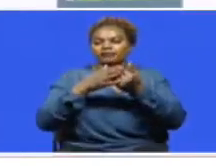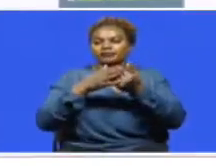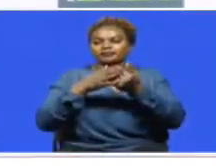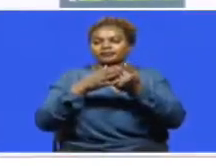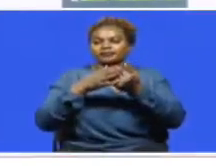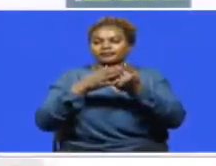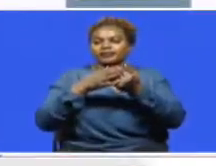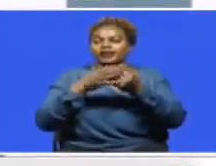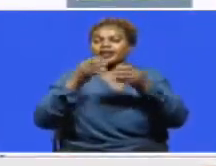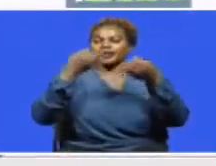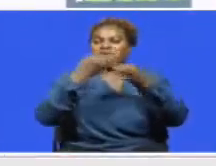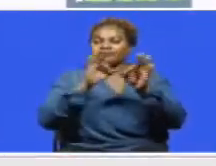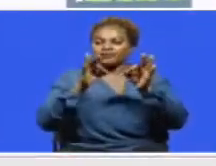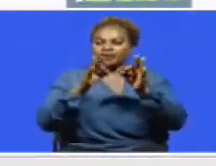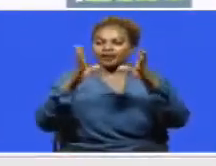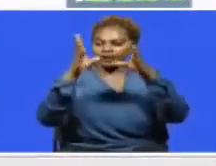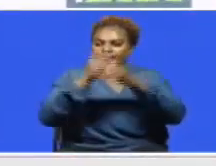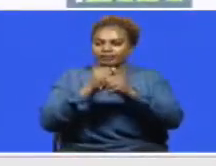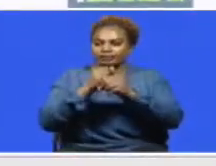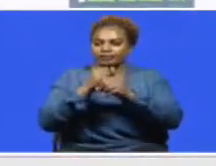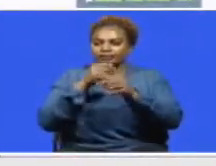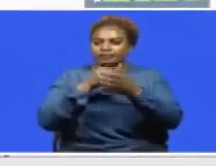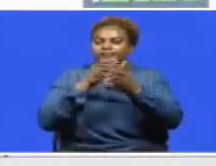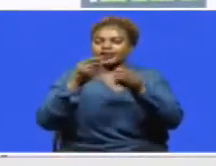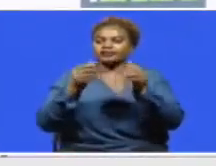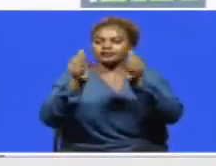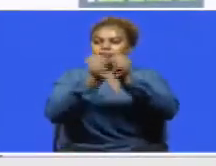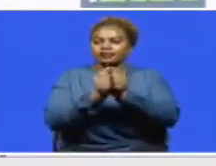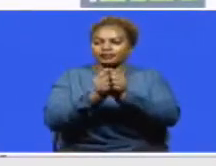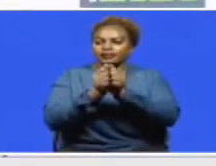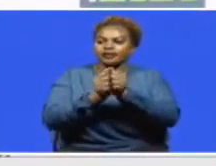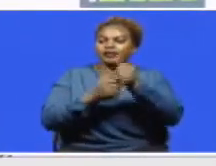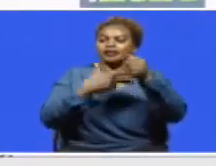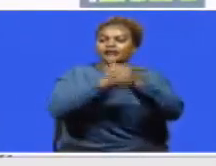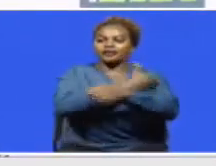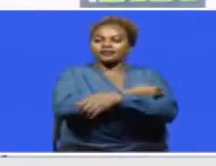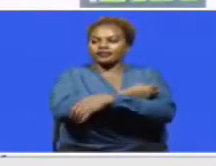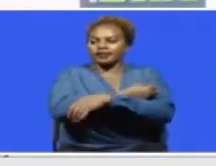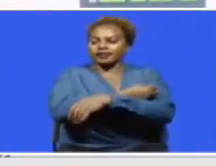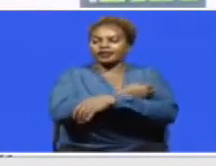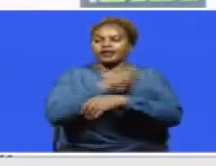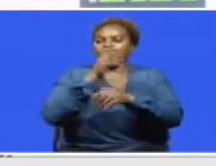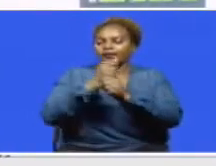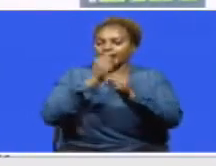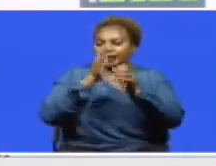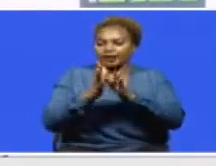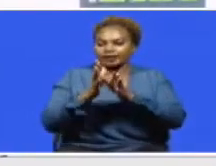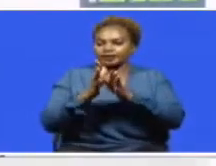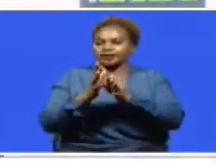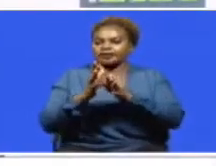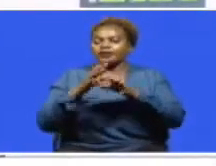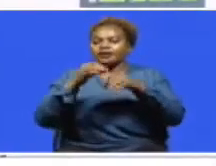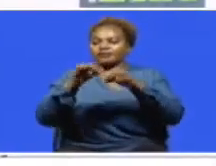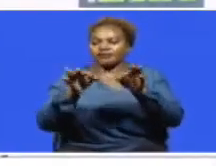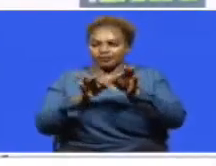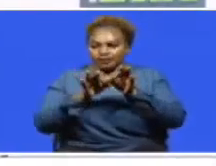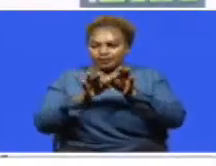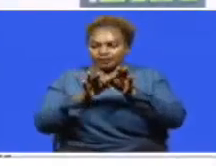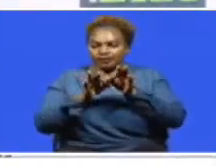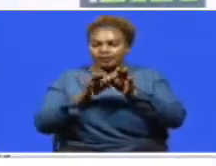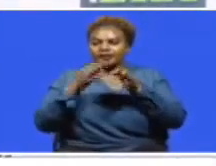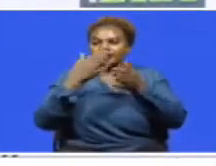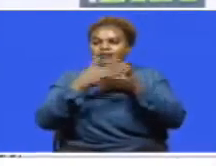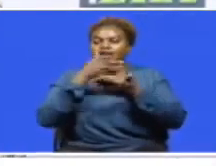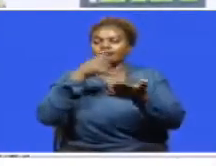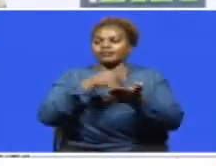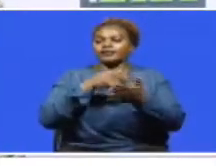free of charge. Remember, the companies are putting the money together to vaccinate their employees and the employees' families, and some